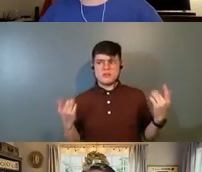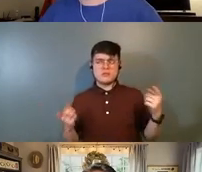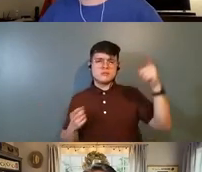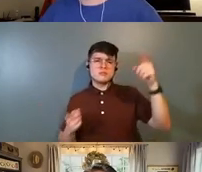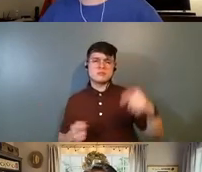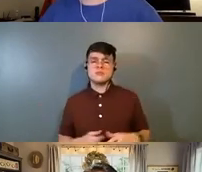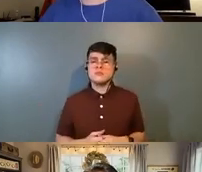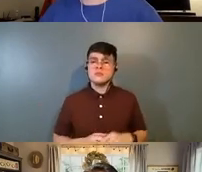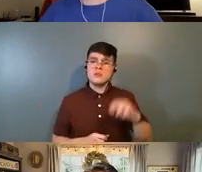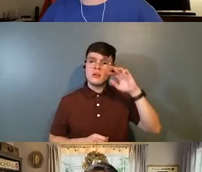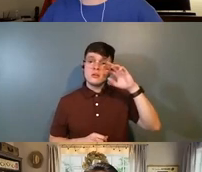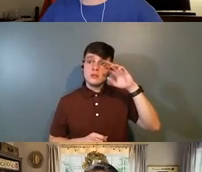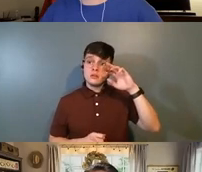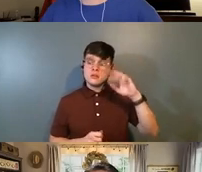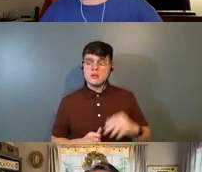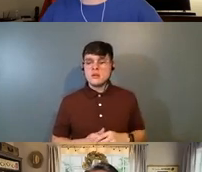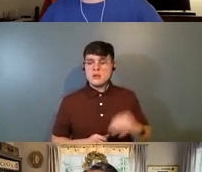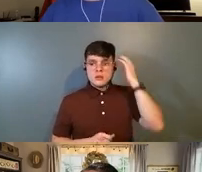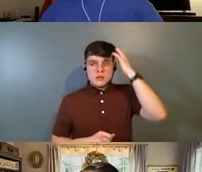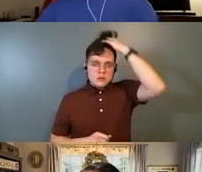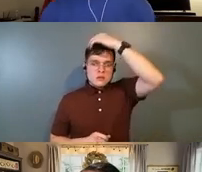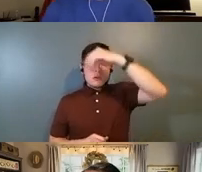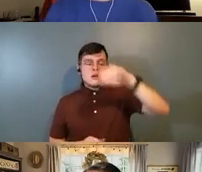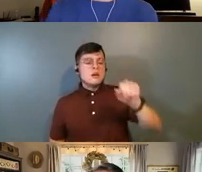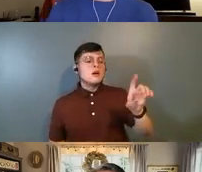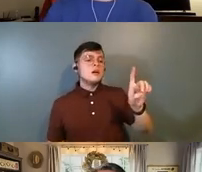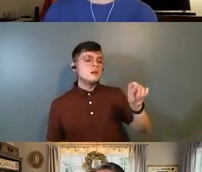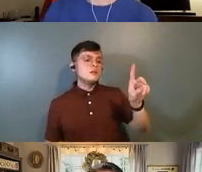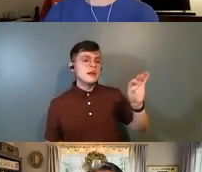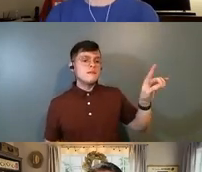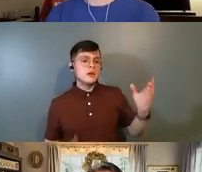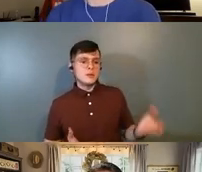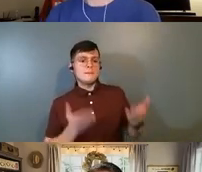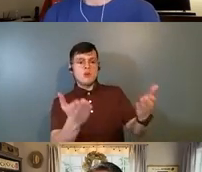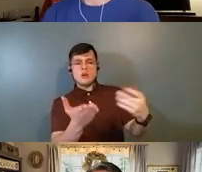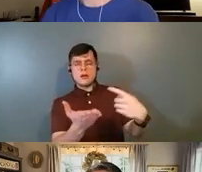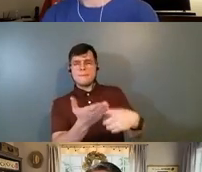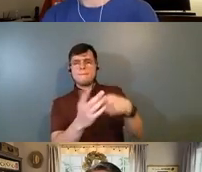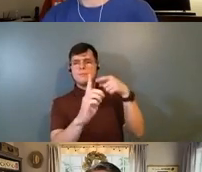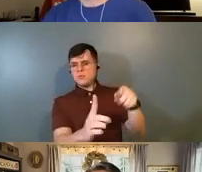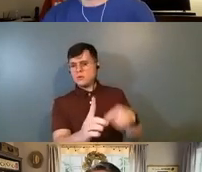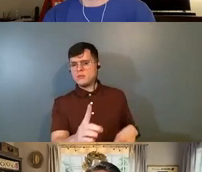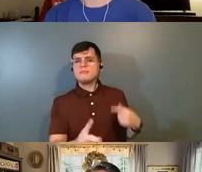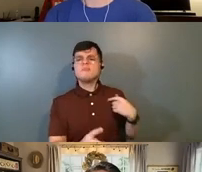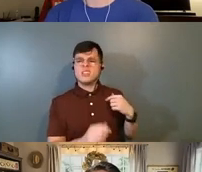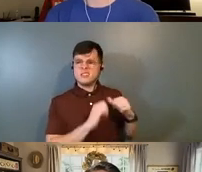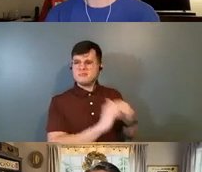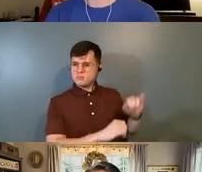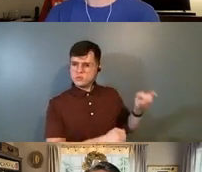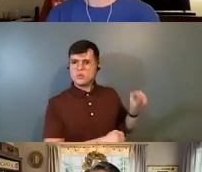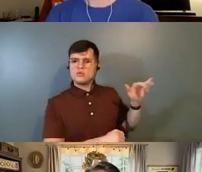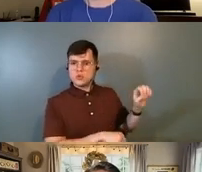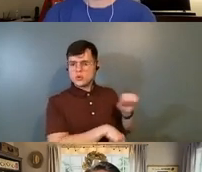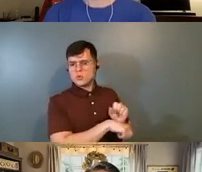bottom selections. Yeah. David brought up a point that, and I do this with working with Joyce all the time.